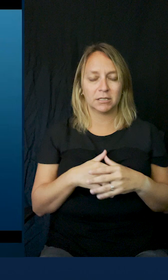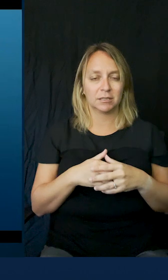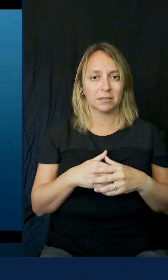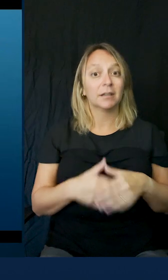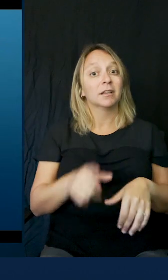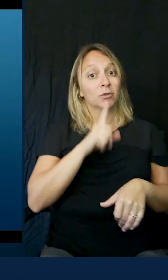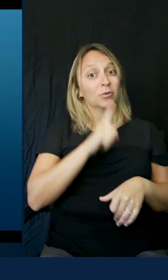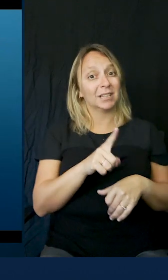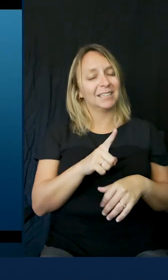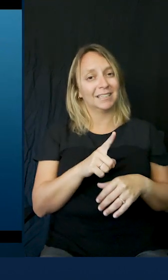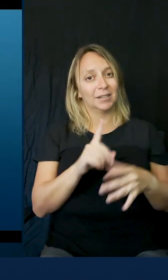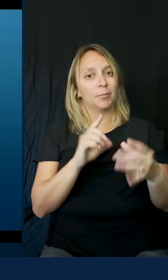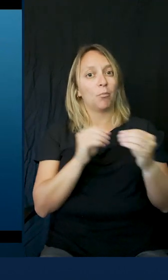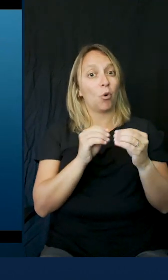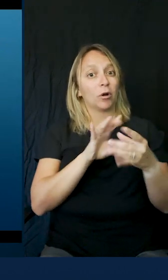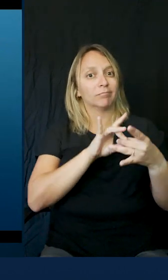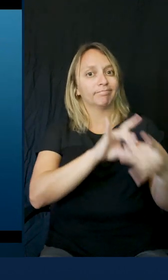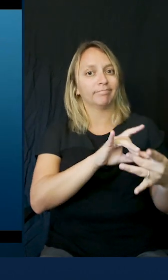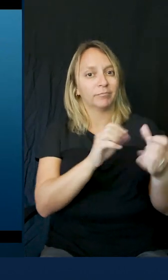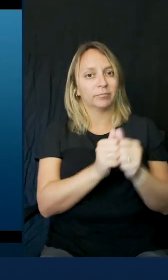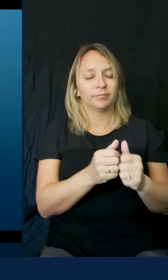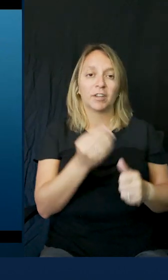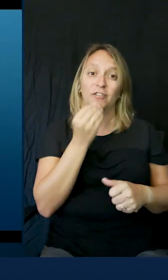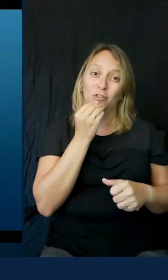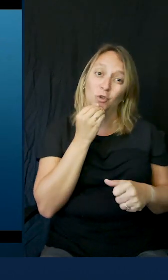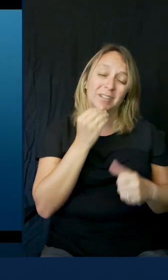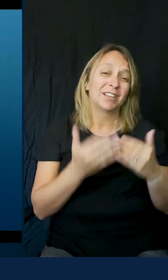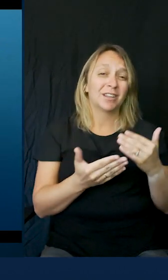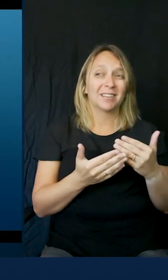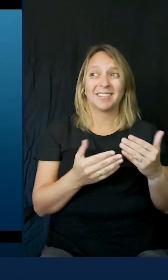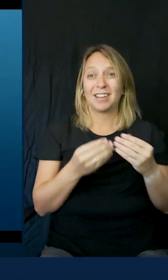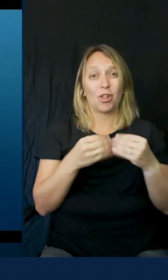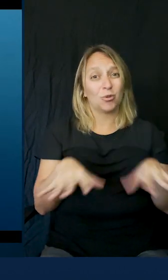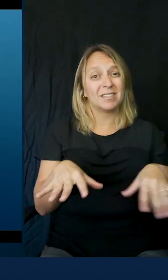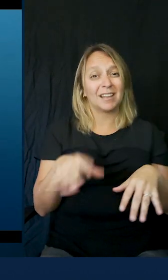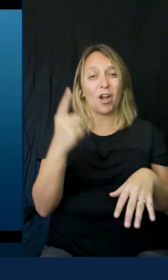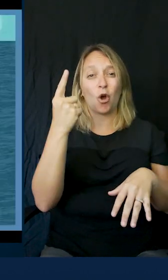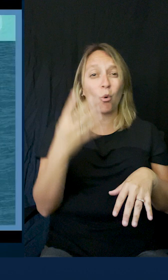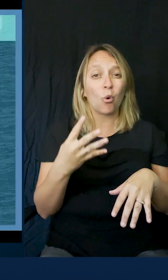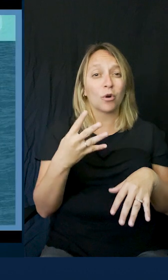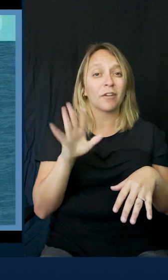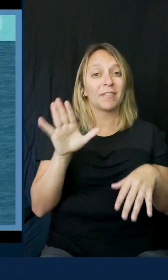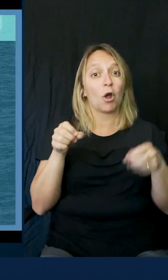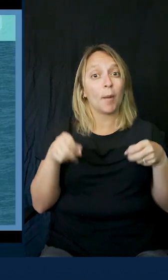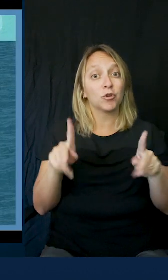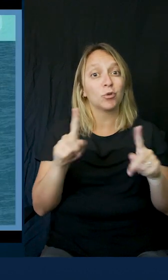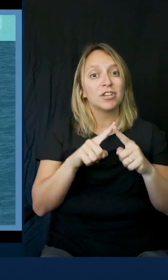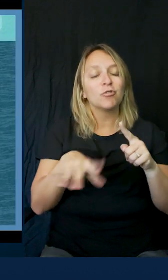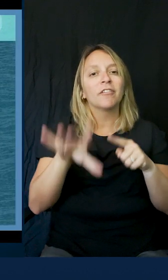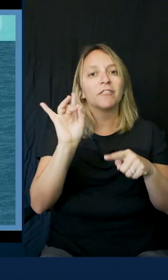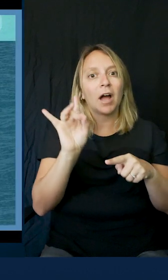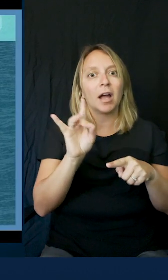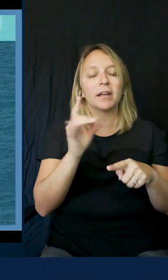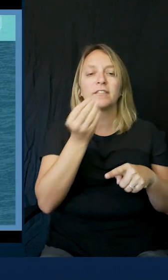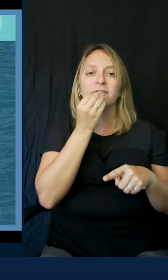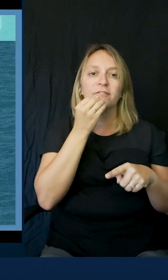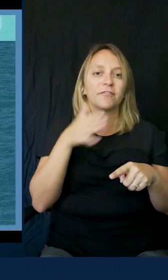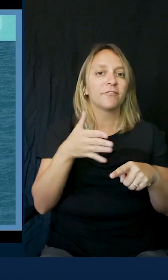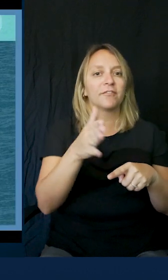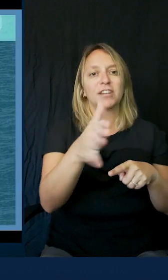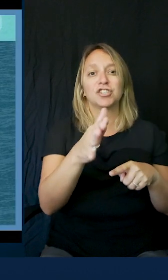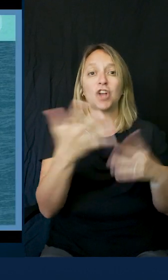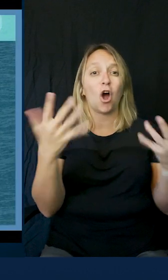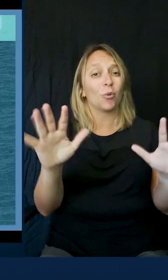with respect to food, because they're losing almost a quarter of their opportunities to find the salmon that are quite